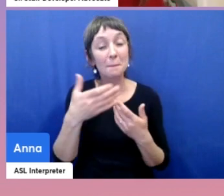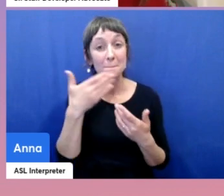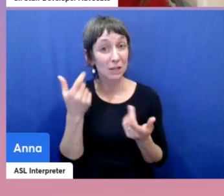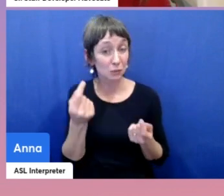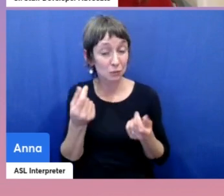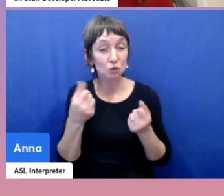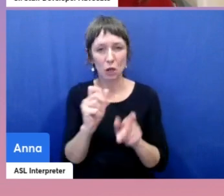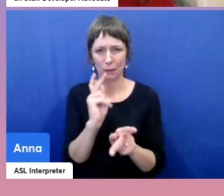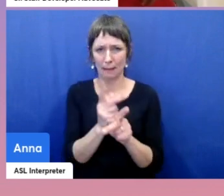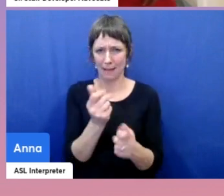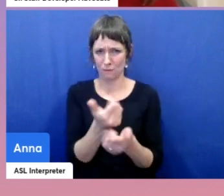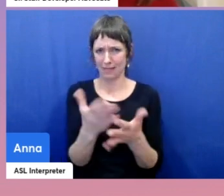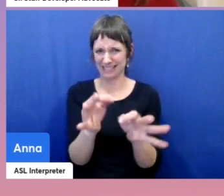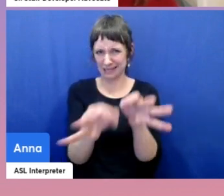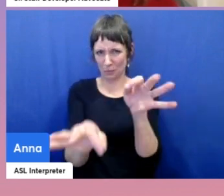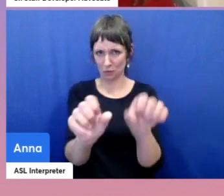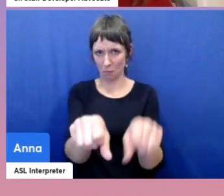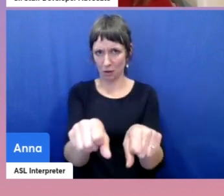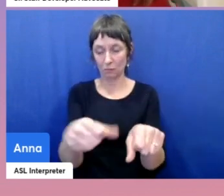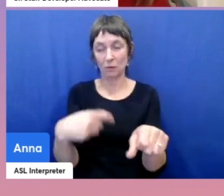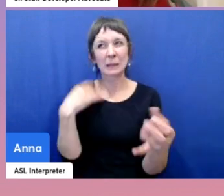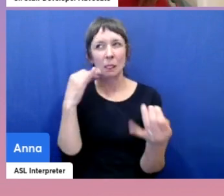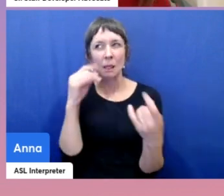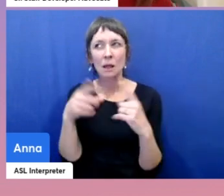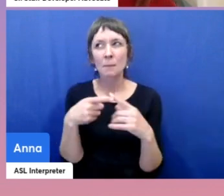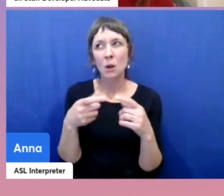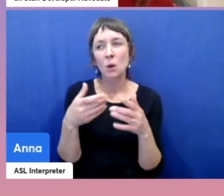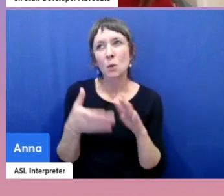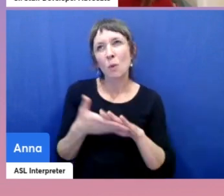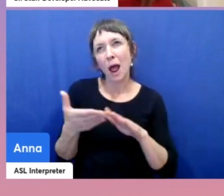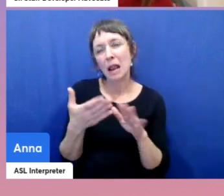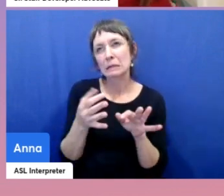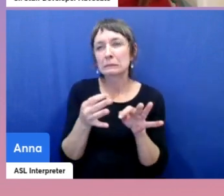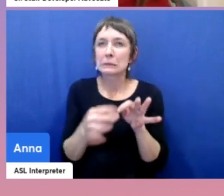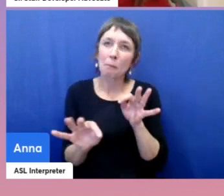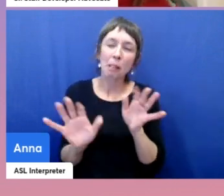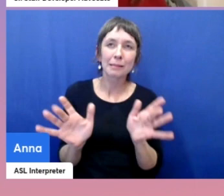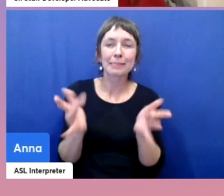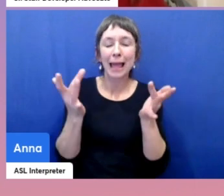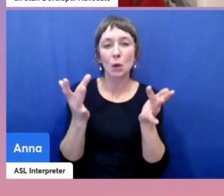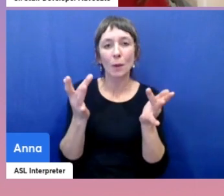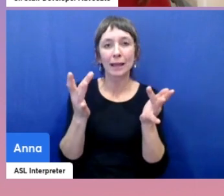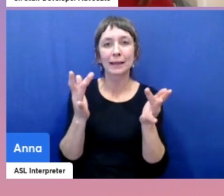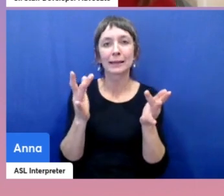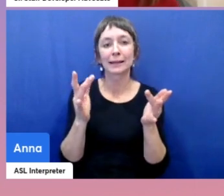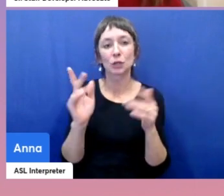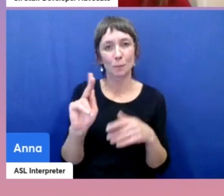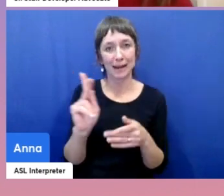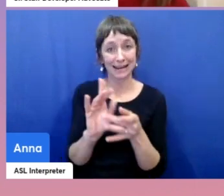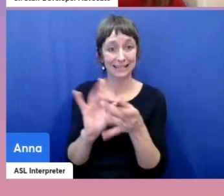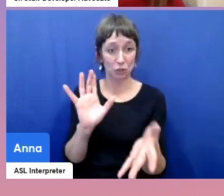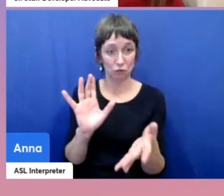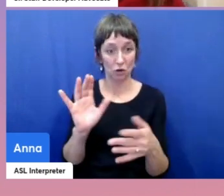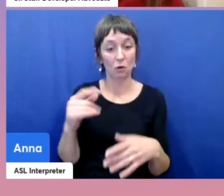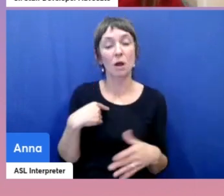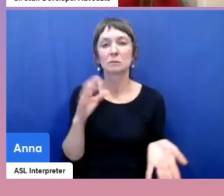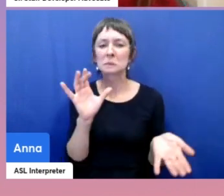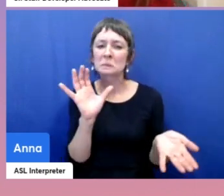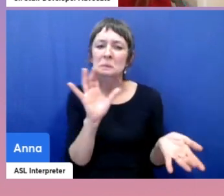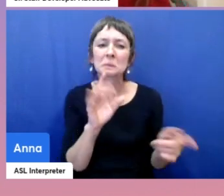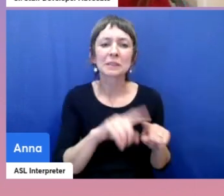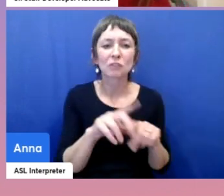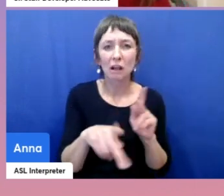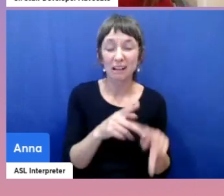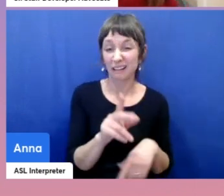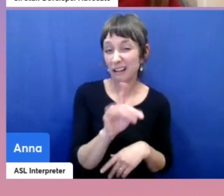as possible. So I thought of running some sort of super lightweight Kubernetes distribution. So I looked into Kind or Kubernetes in